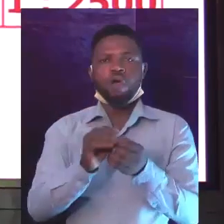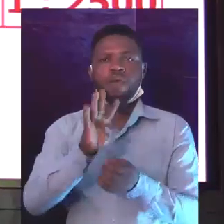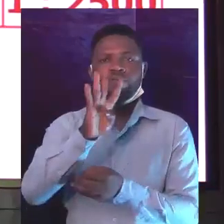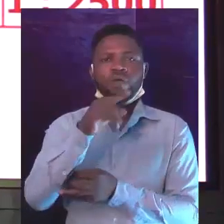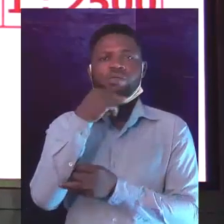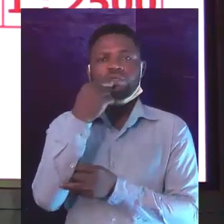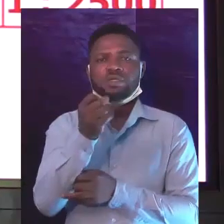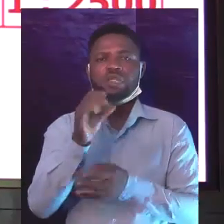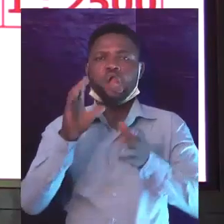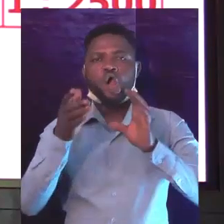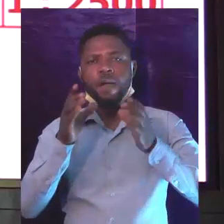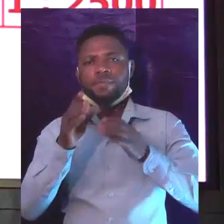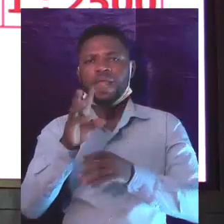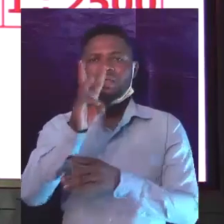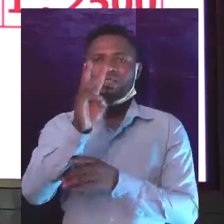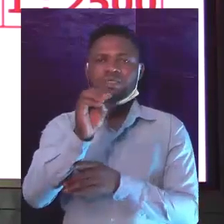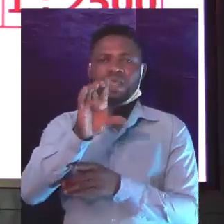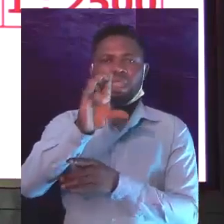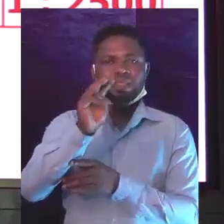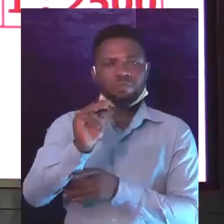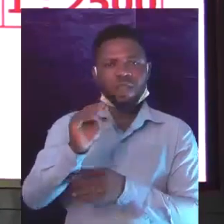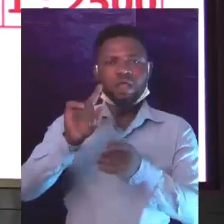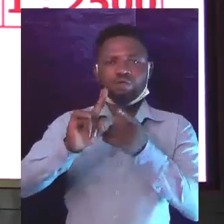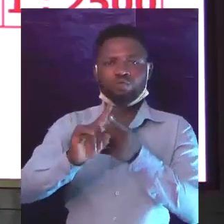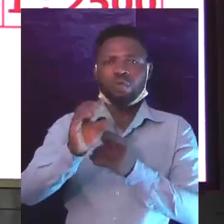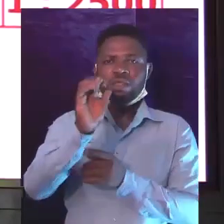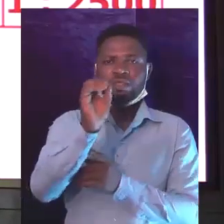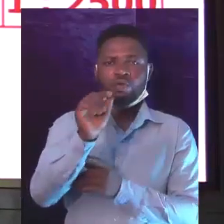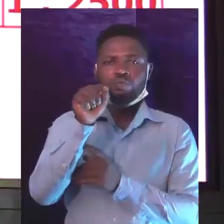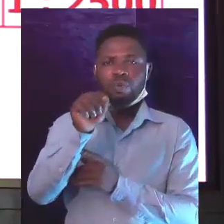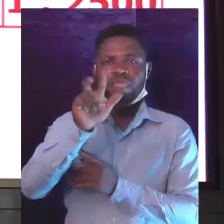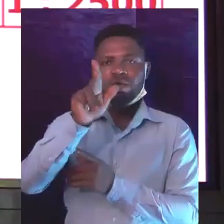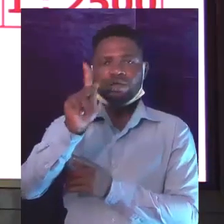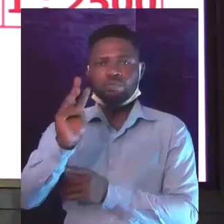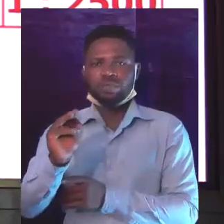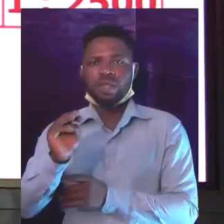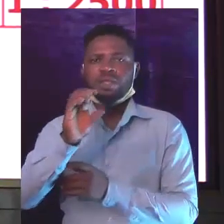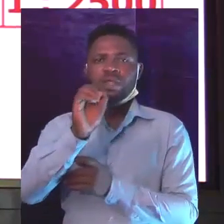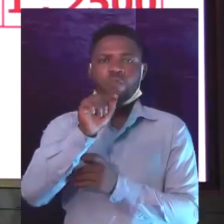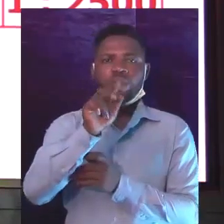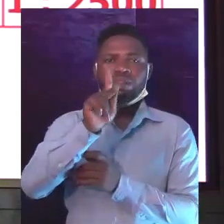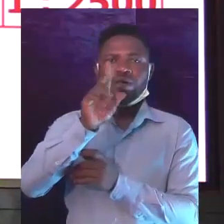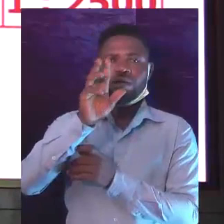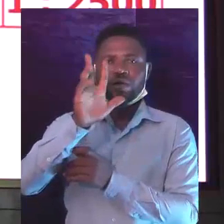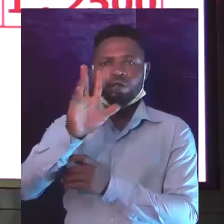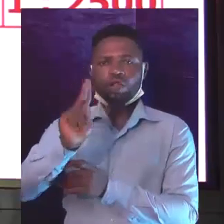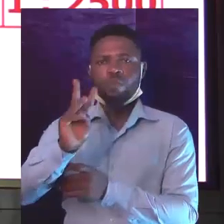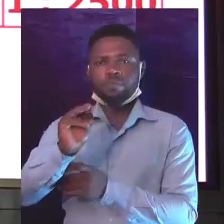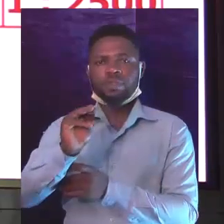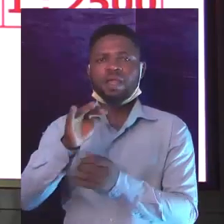says compare 60 centimeter to 0.3 kilometers. 0.3 kilometers, that